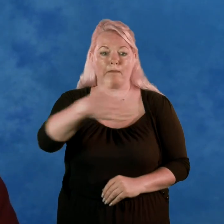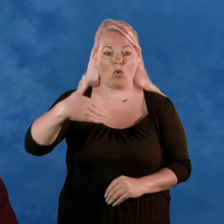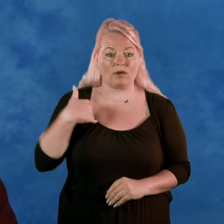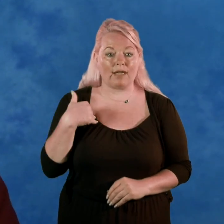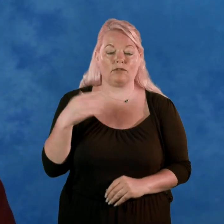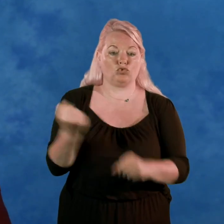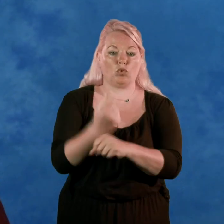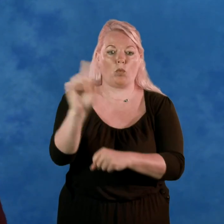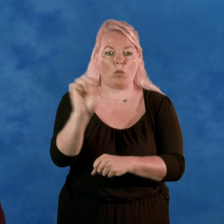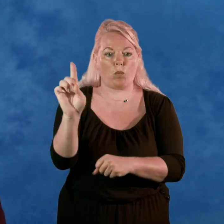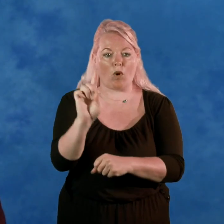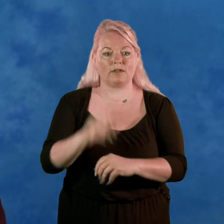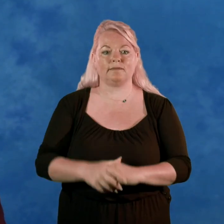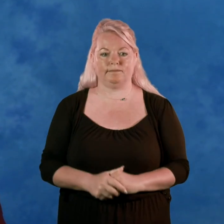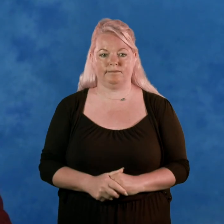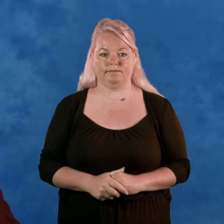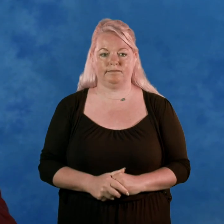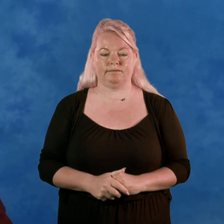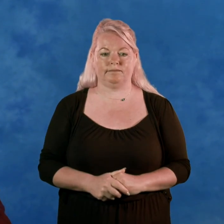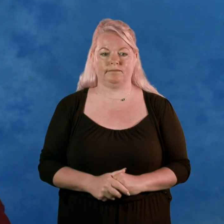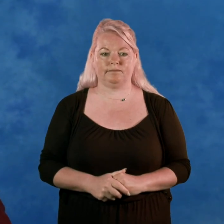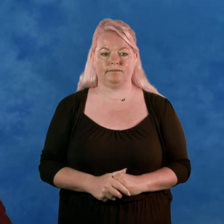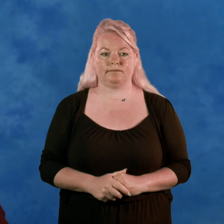the morning is to